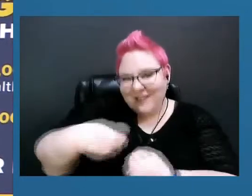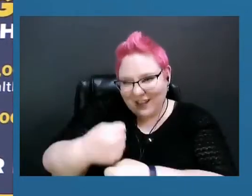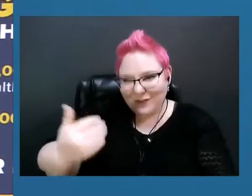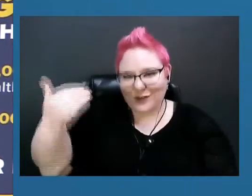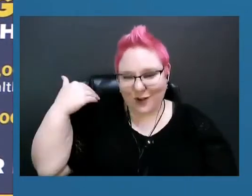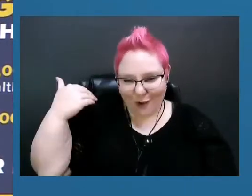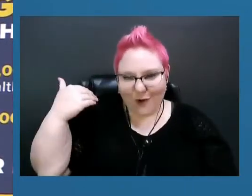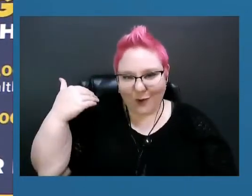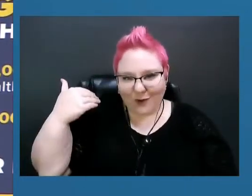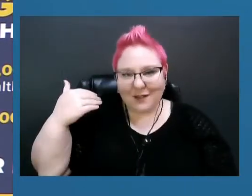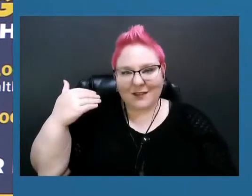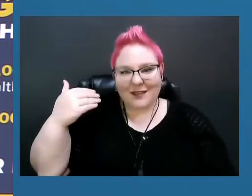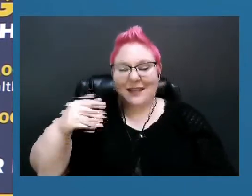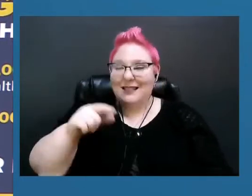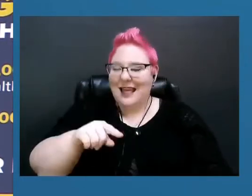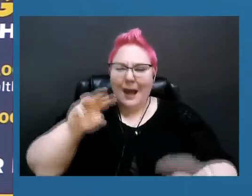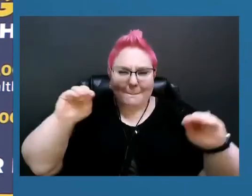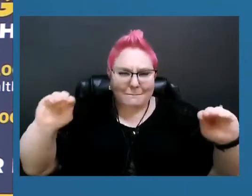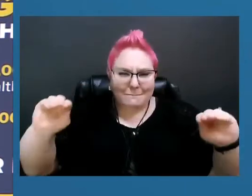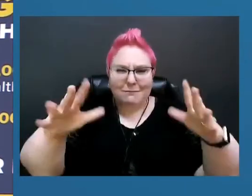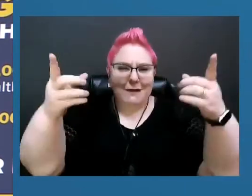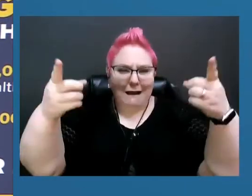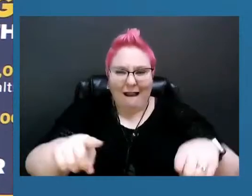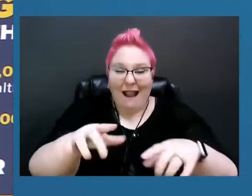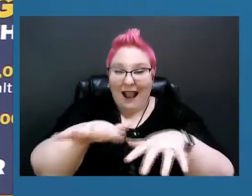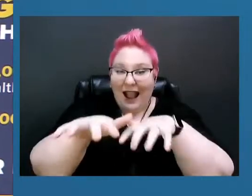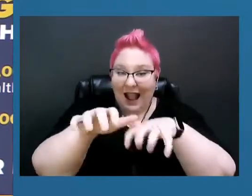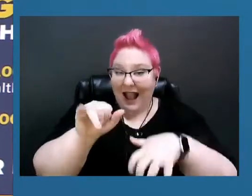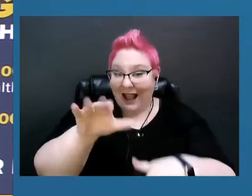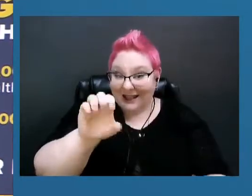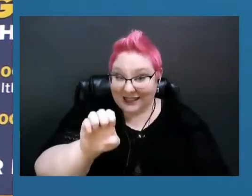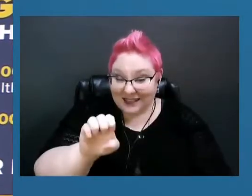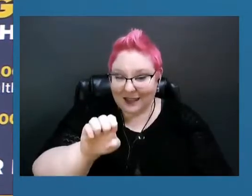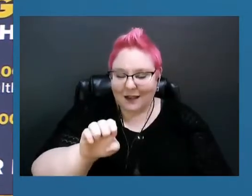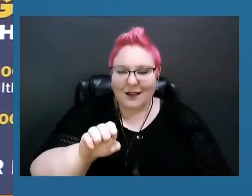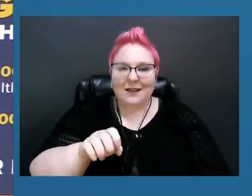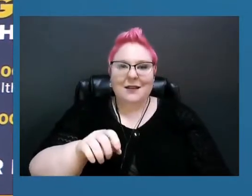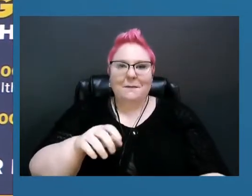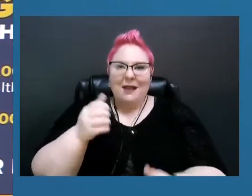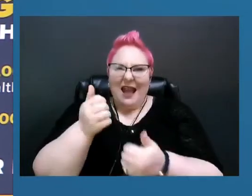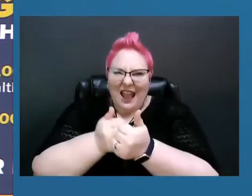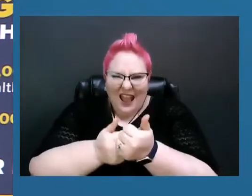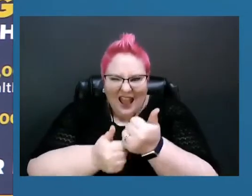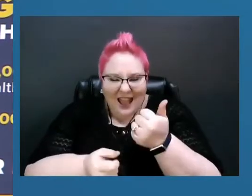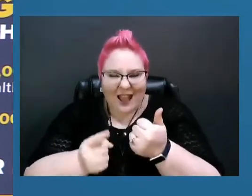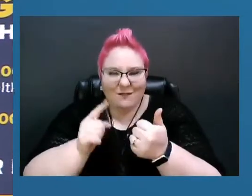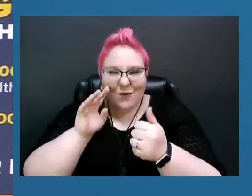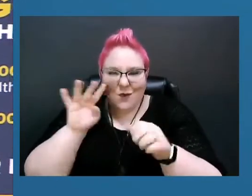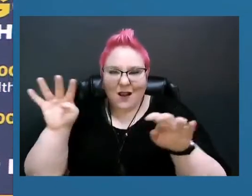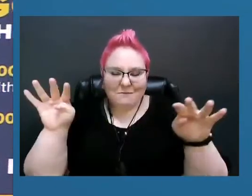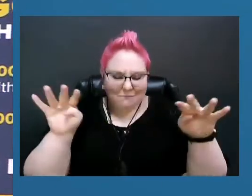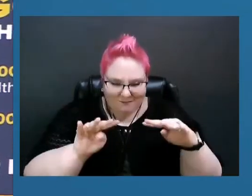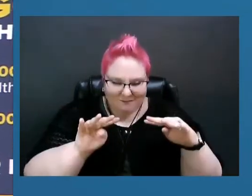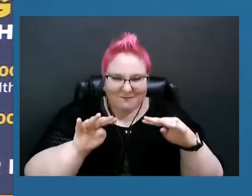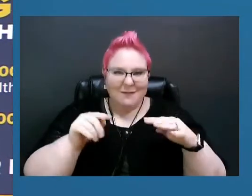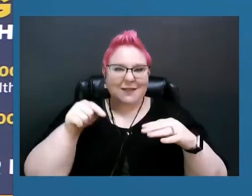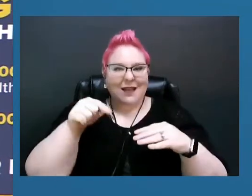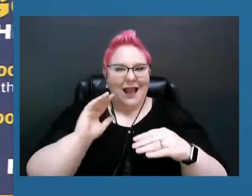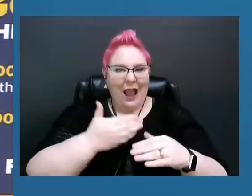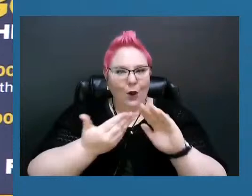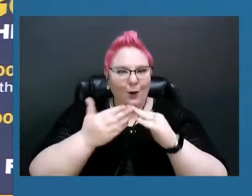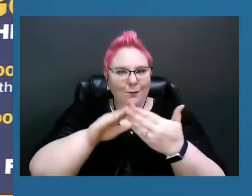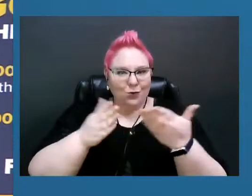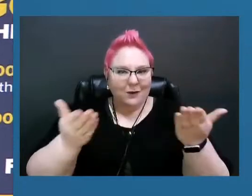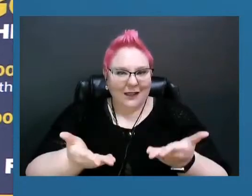the miracle on ice shocked the world, but all the eyes on our small communities up here and what was